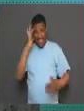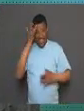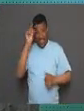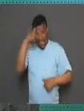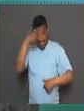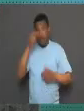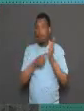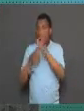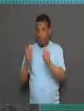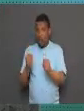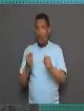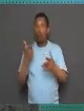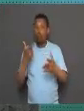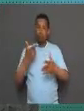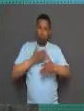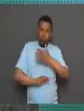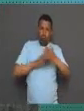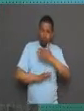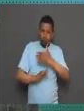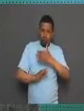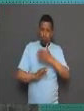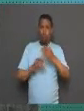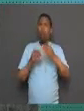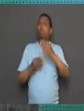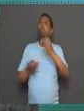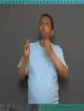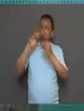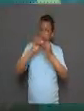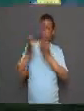resulting mortality rate is extremely high.